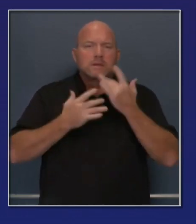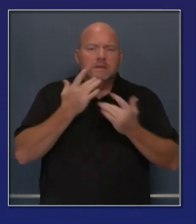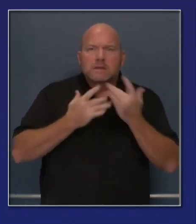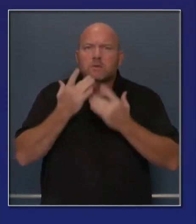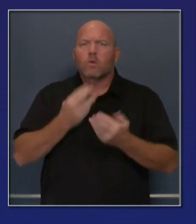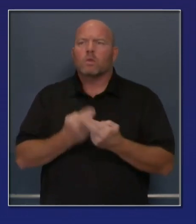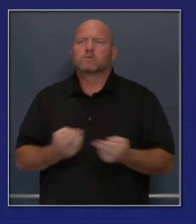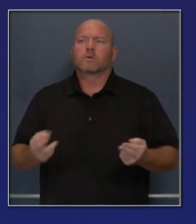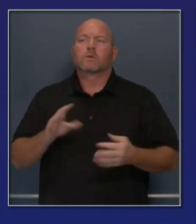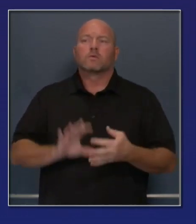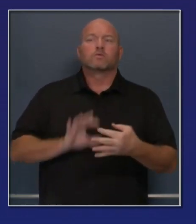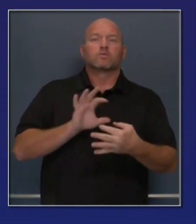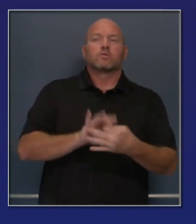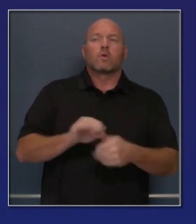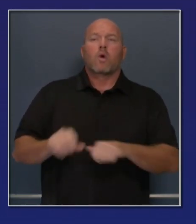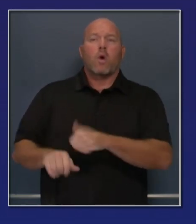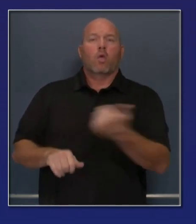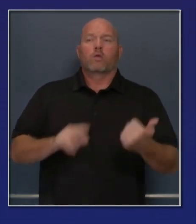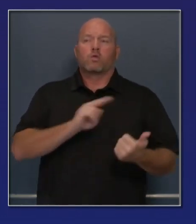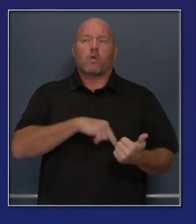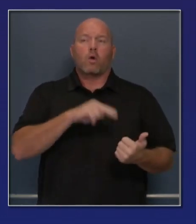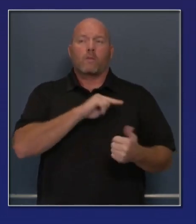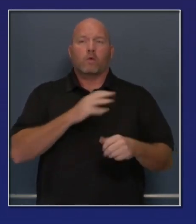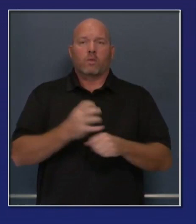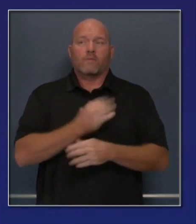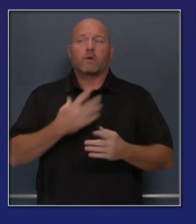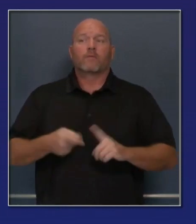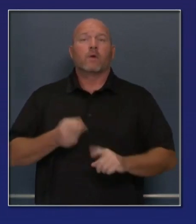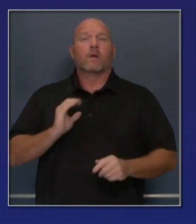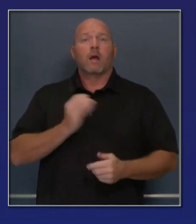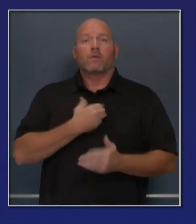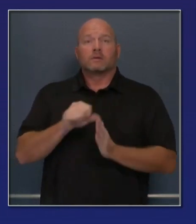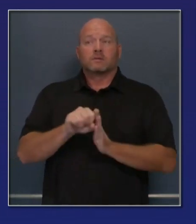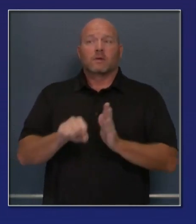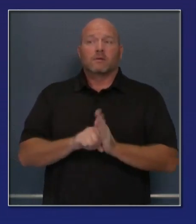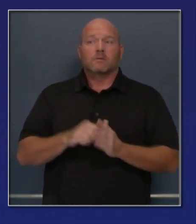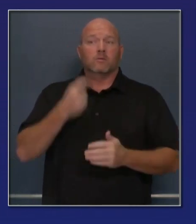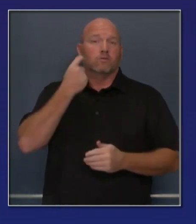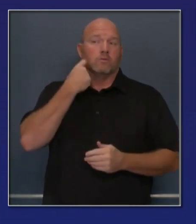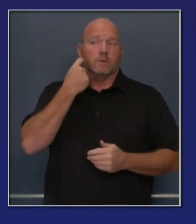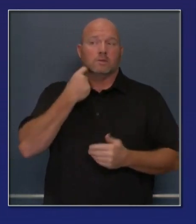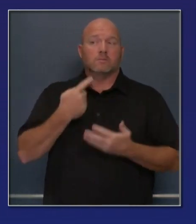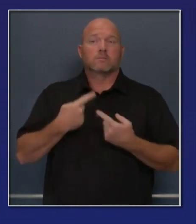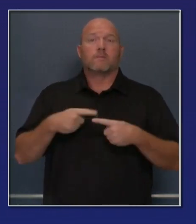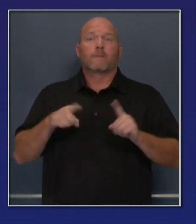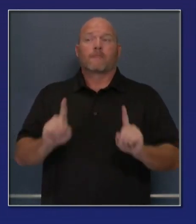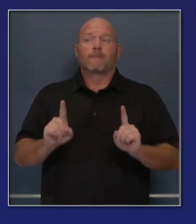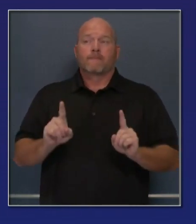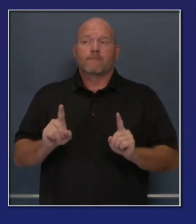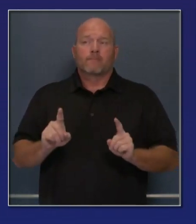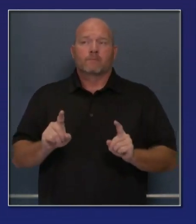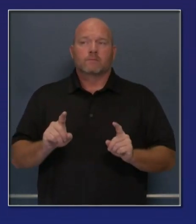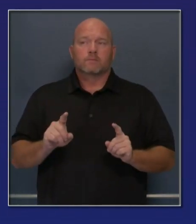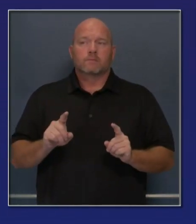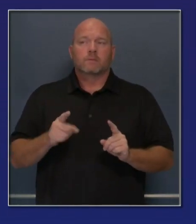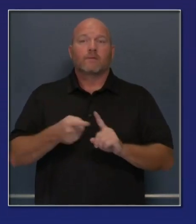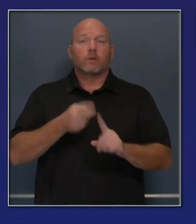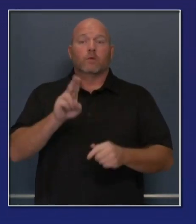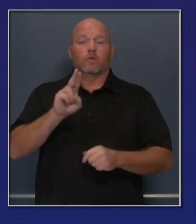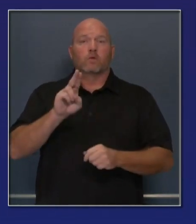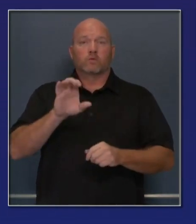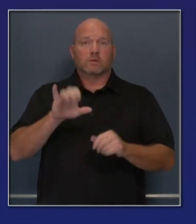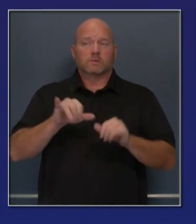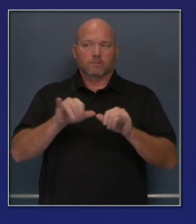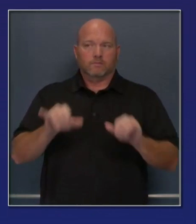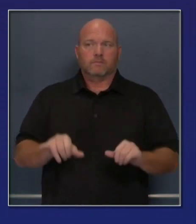other Nobel Prize winners from our state who recently were announced, products of UC system. Here are,